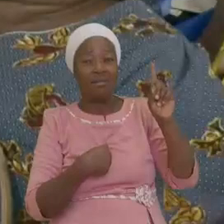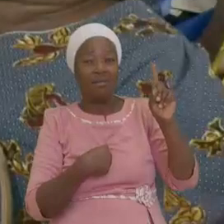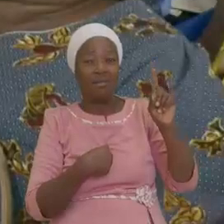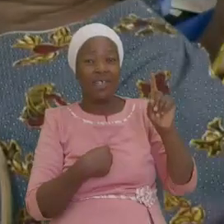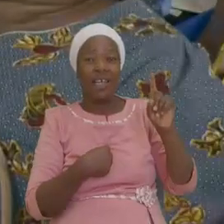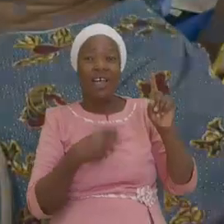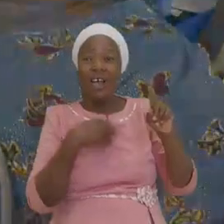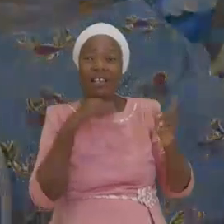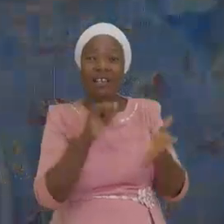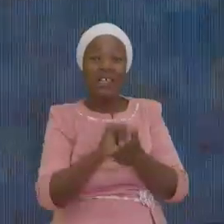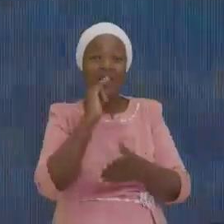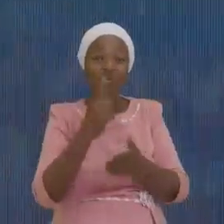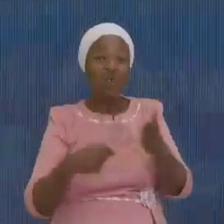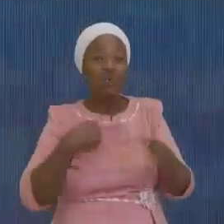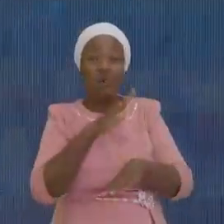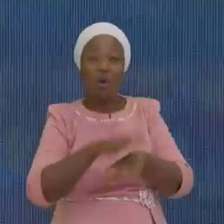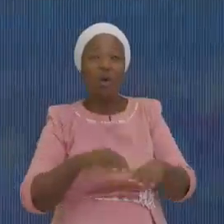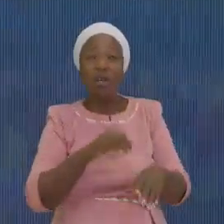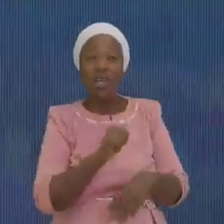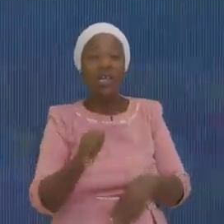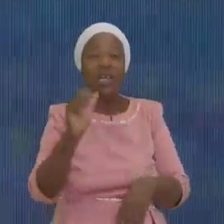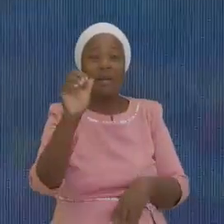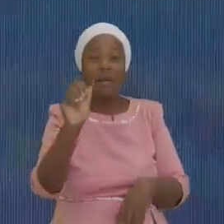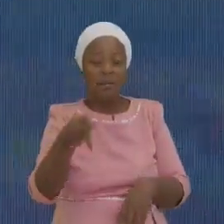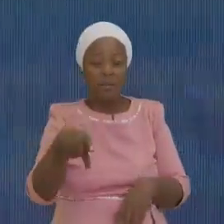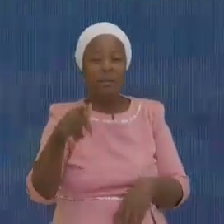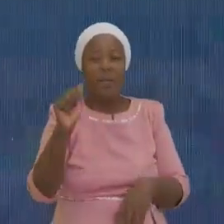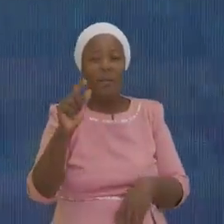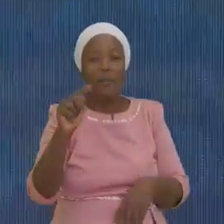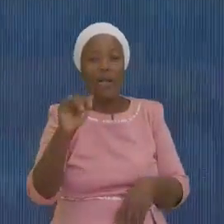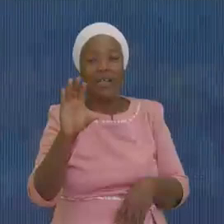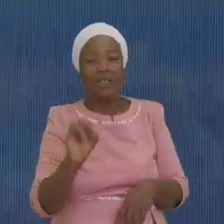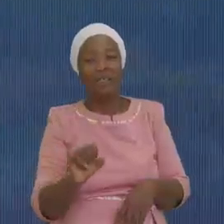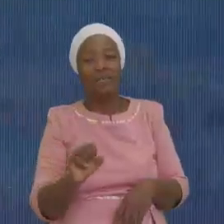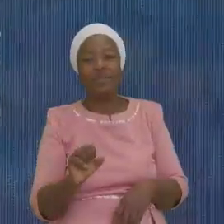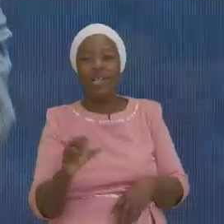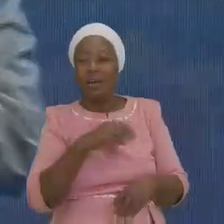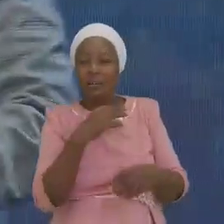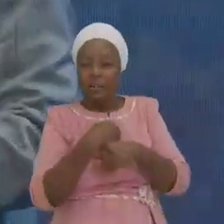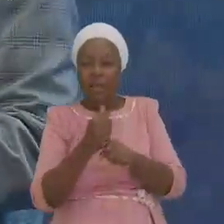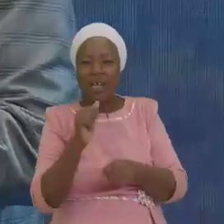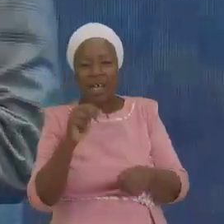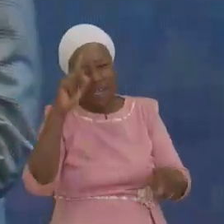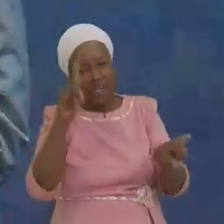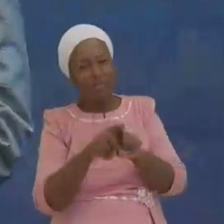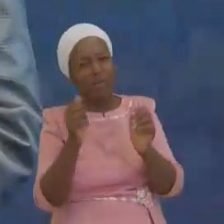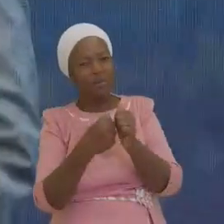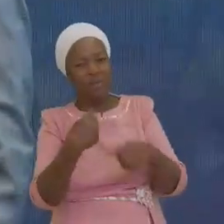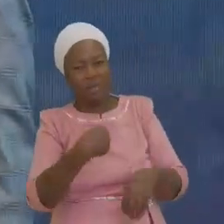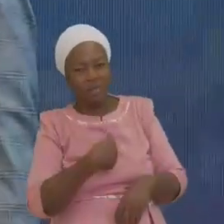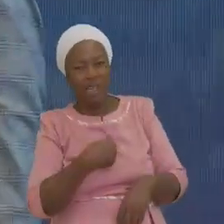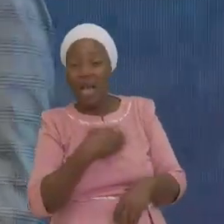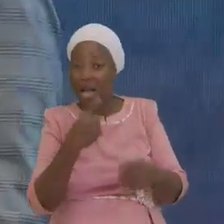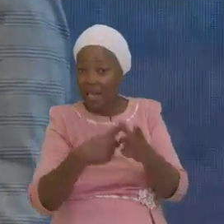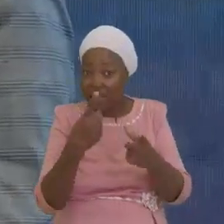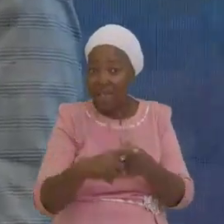That's what we call a pact. Make an agreement with me. And then come to